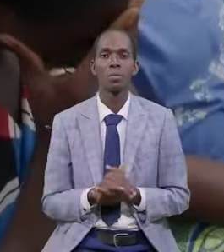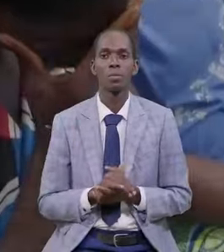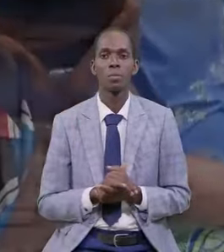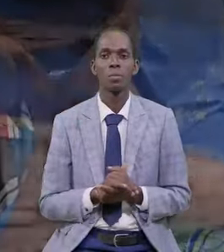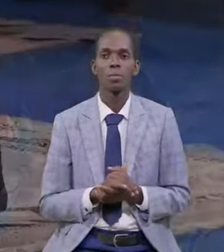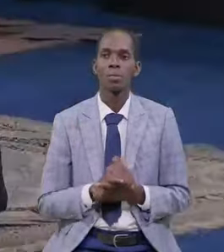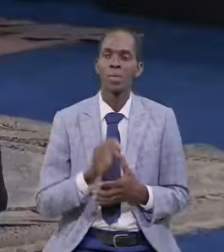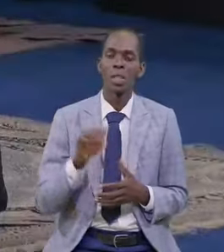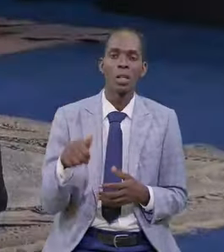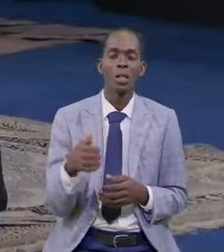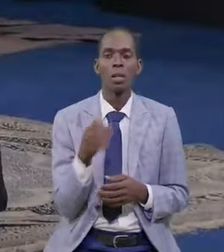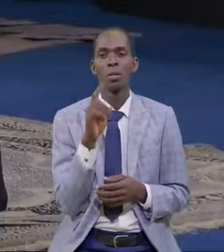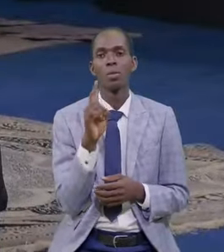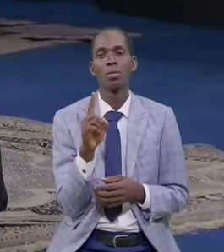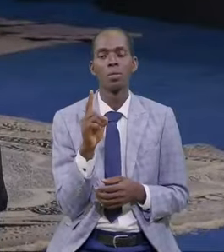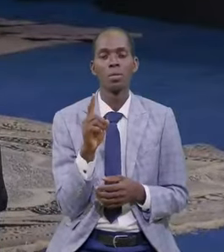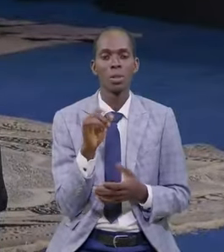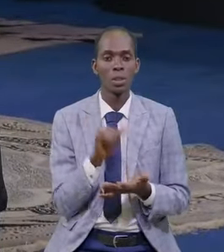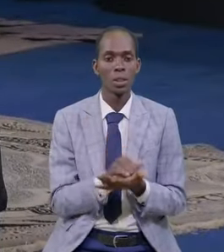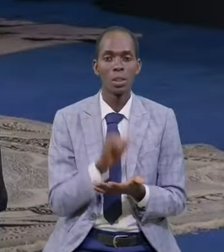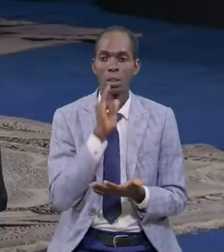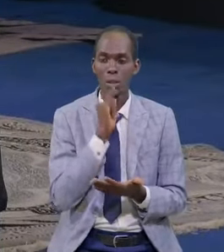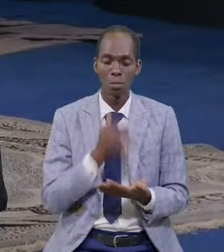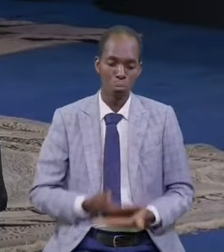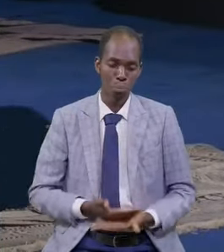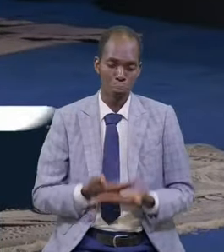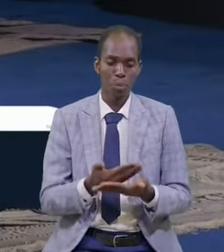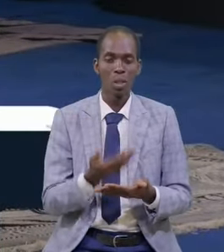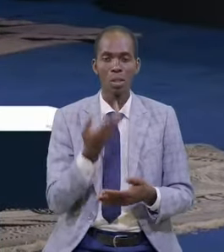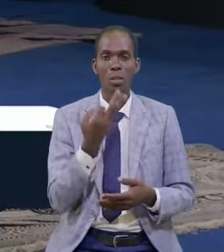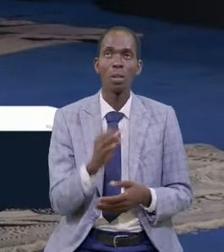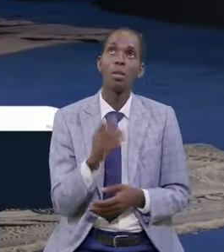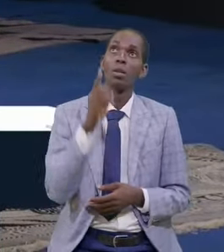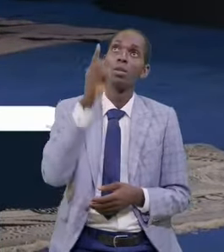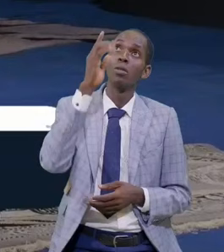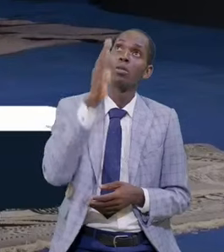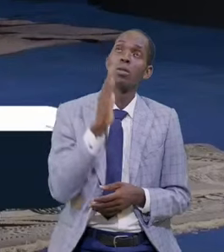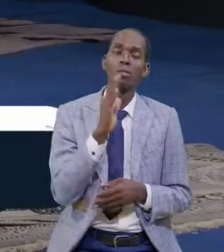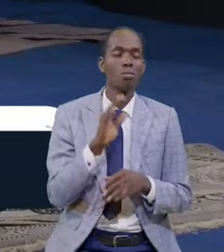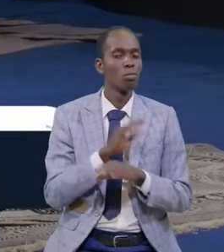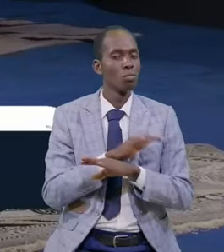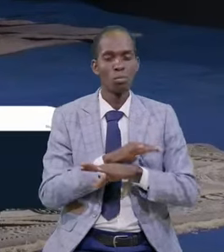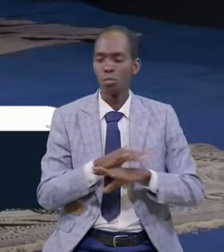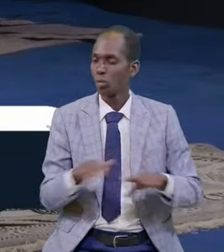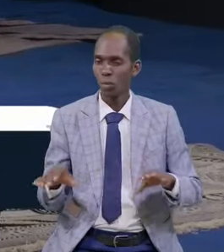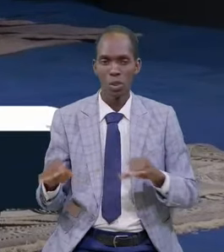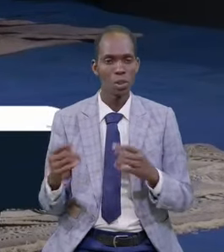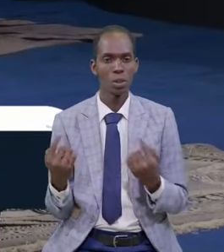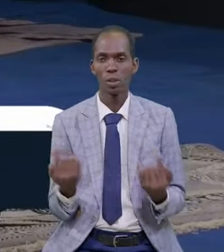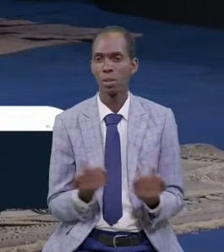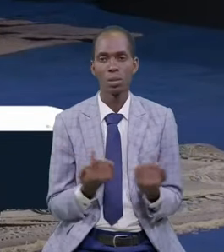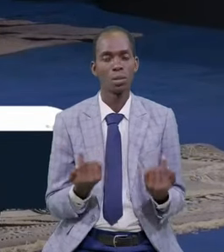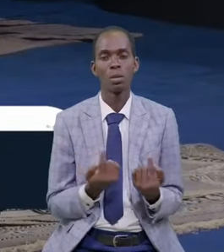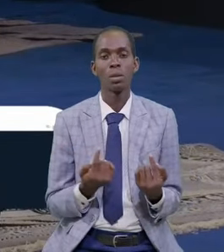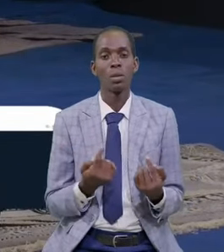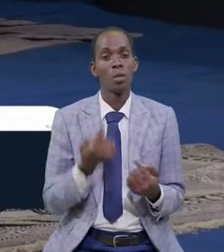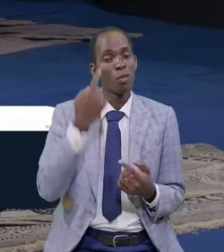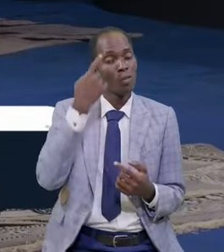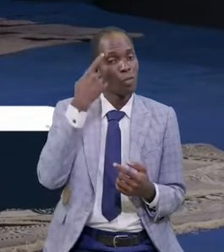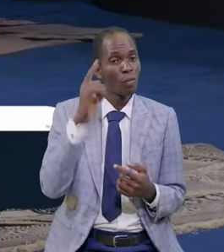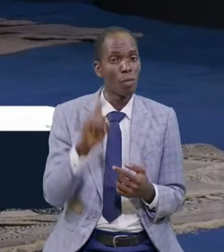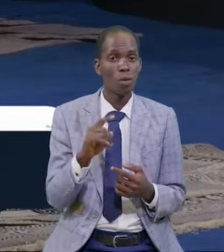whosoever is born of God does not commit sin for his seed remaines in